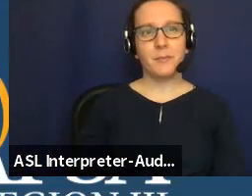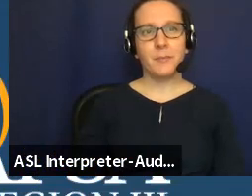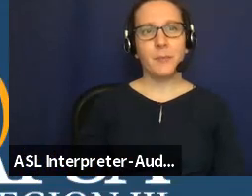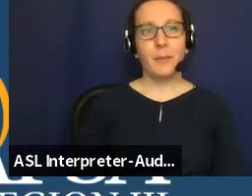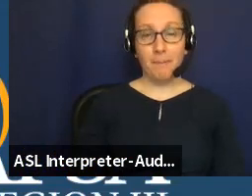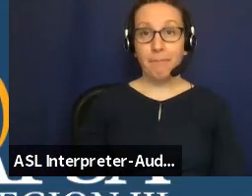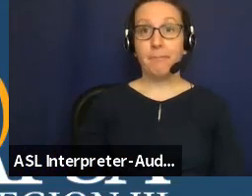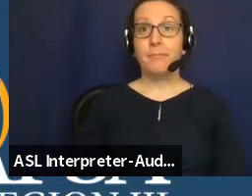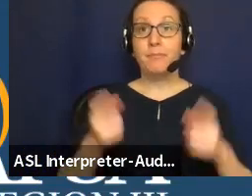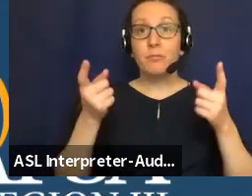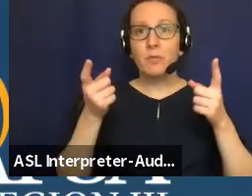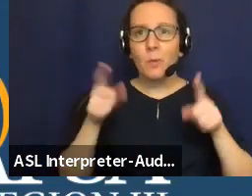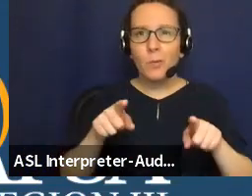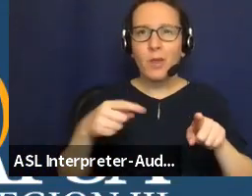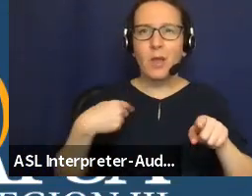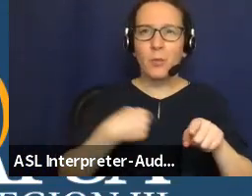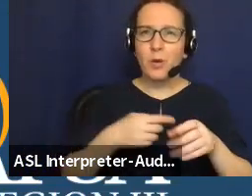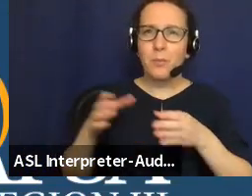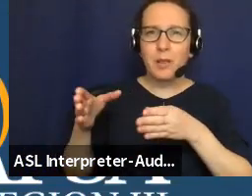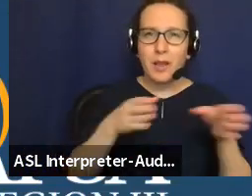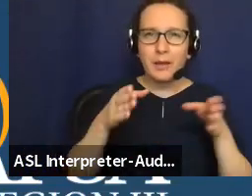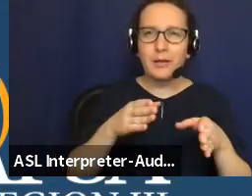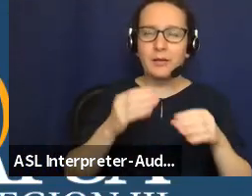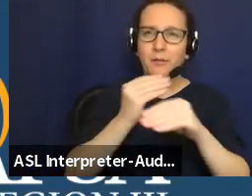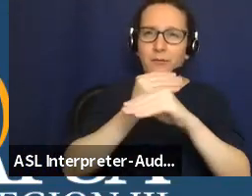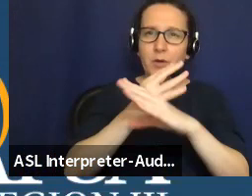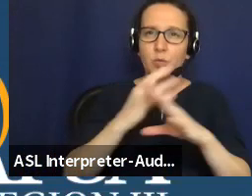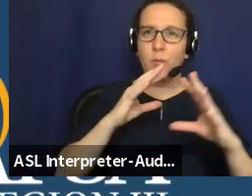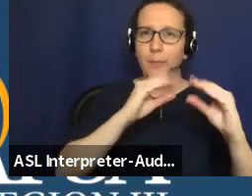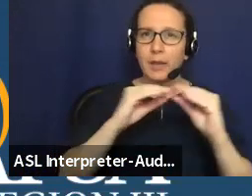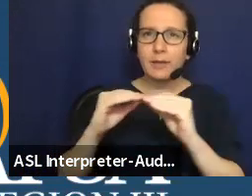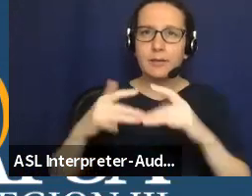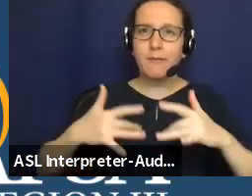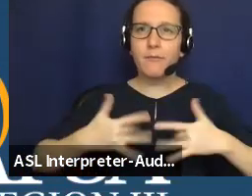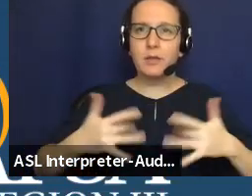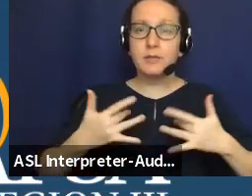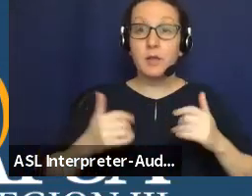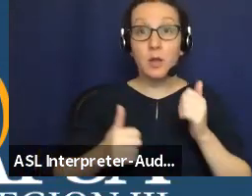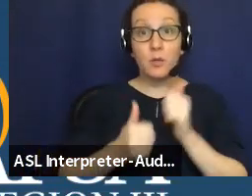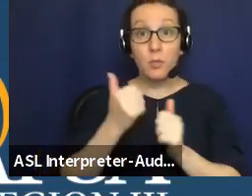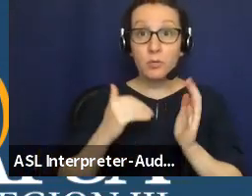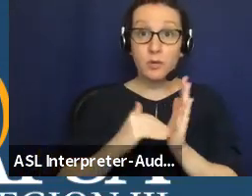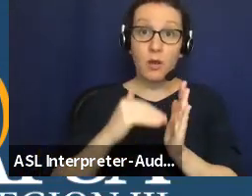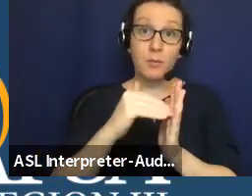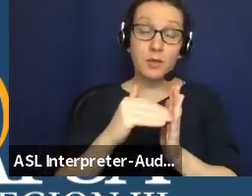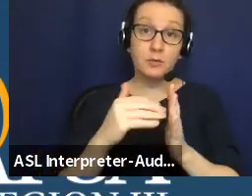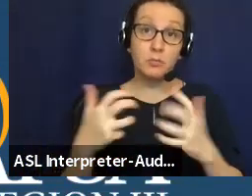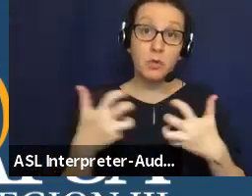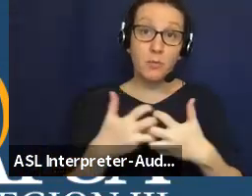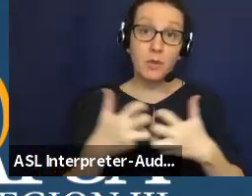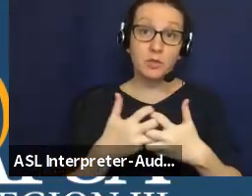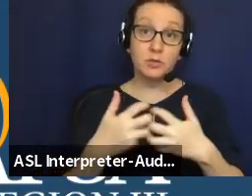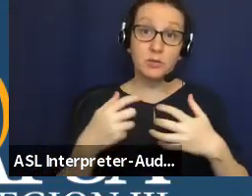And when we're planning these virtual meetings and events, the most common accommodations that are